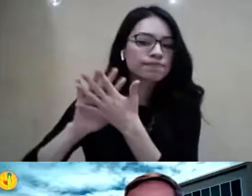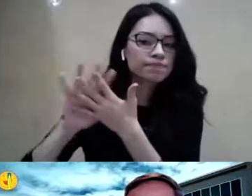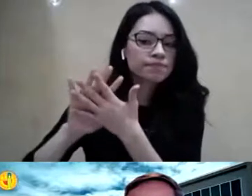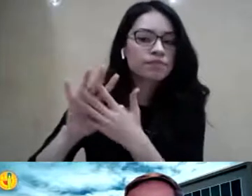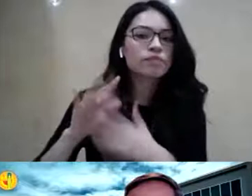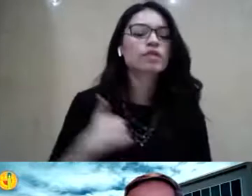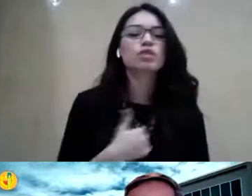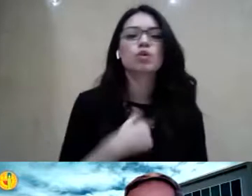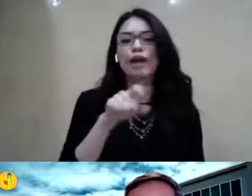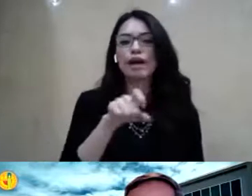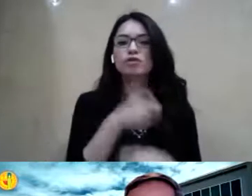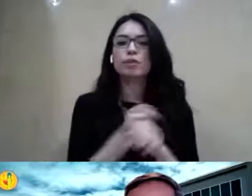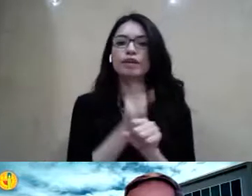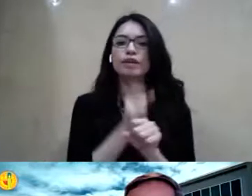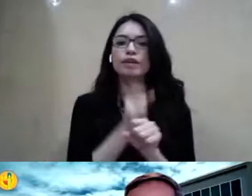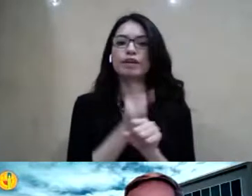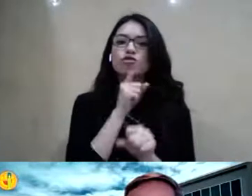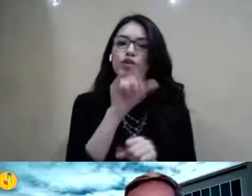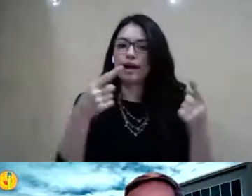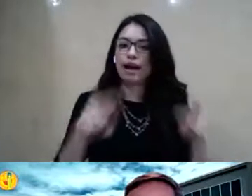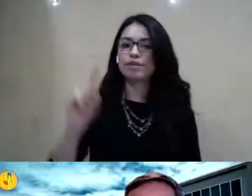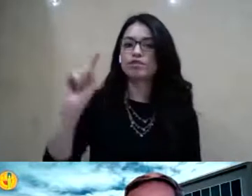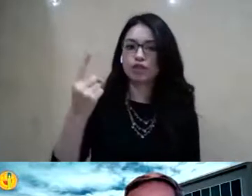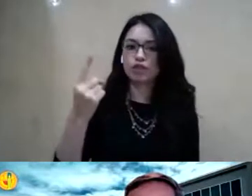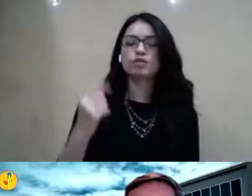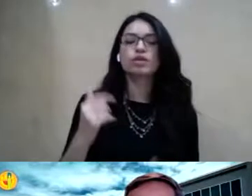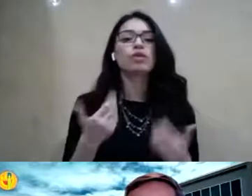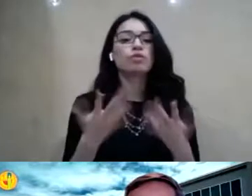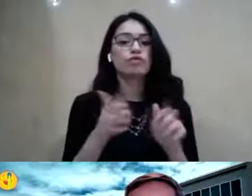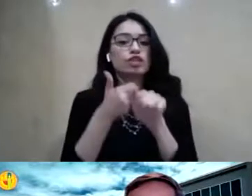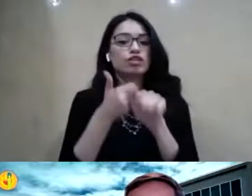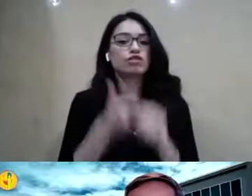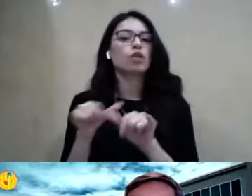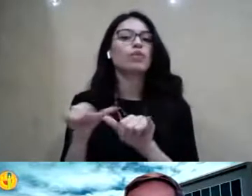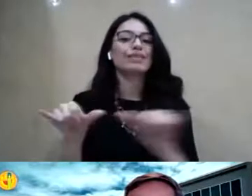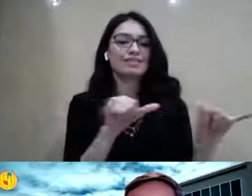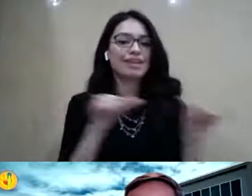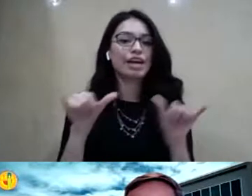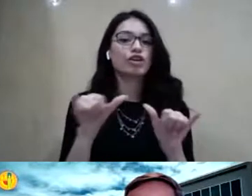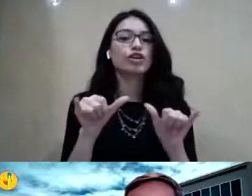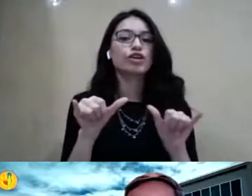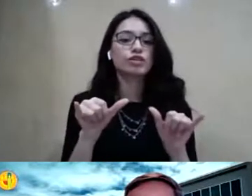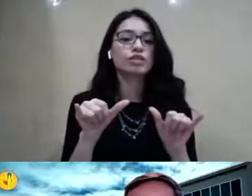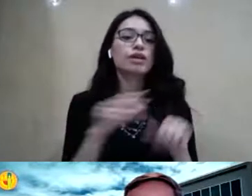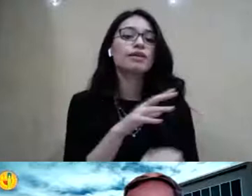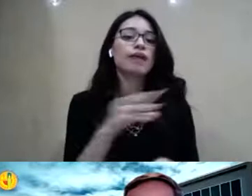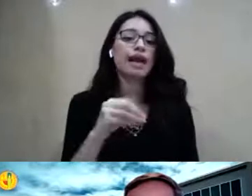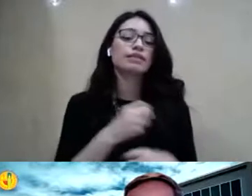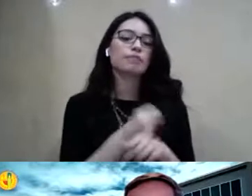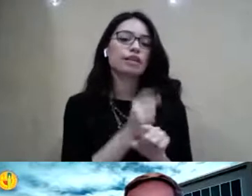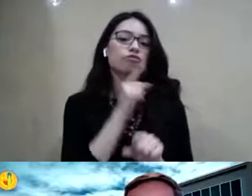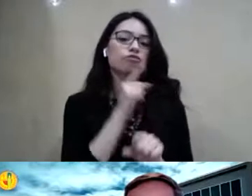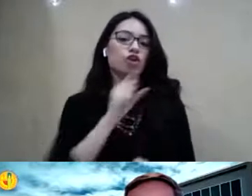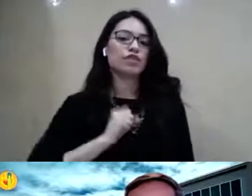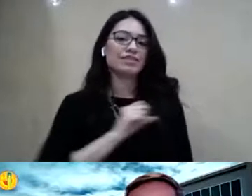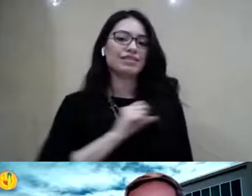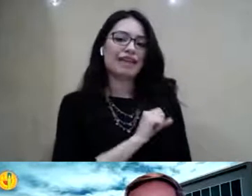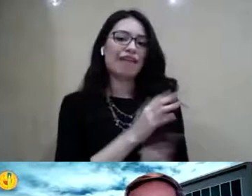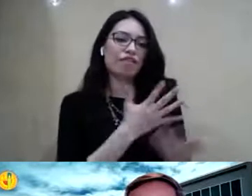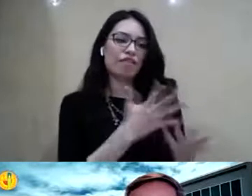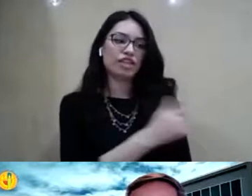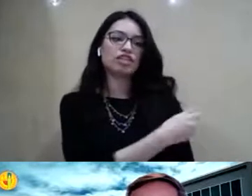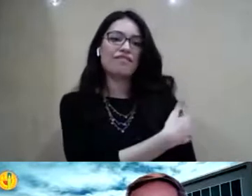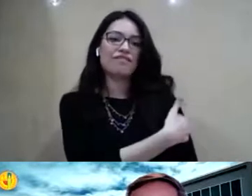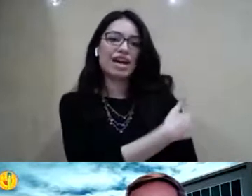that happens. We have to make sure there's a consistent standard and staff are vaccinated. I think there's also a little bit of semantics